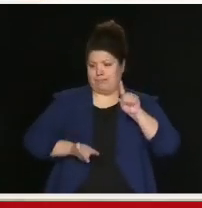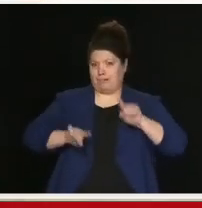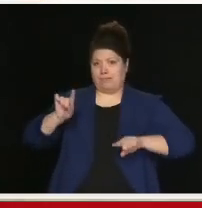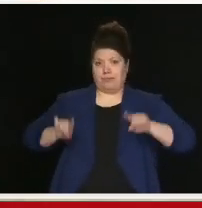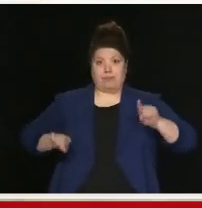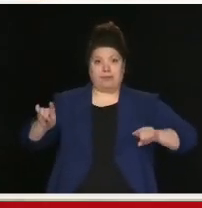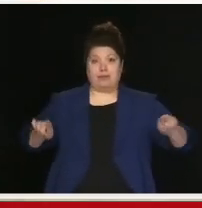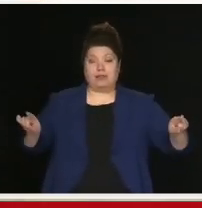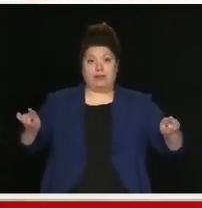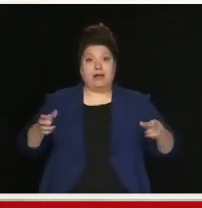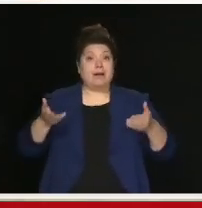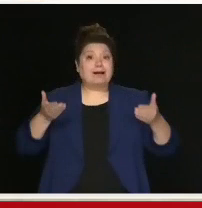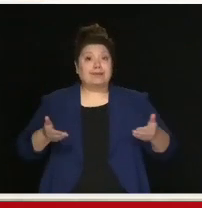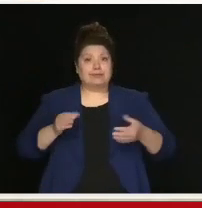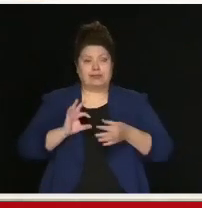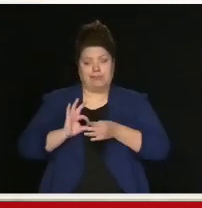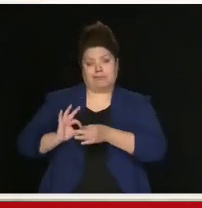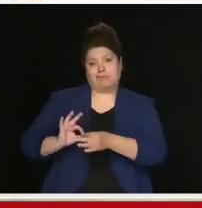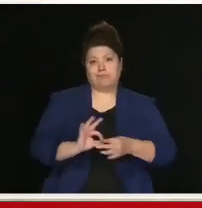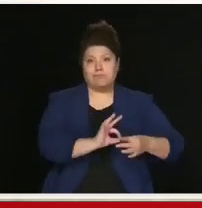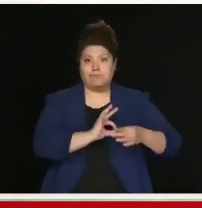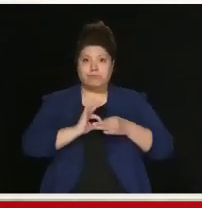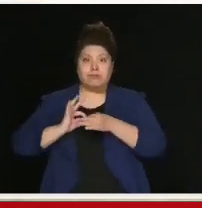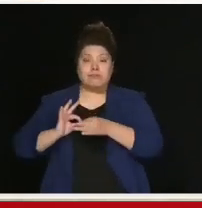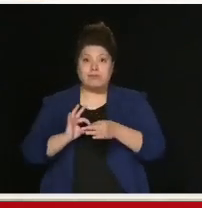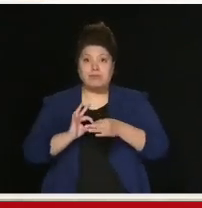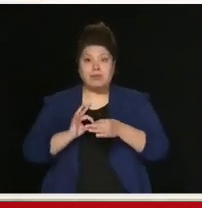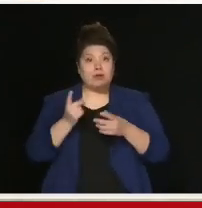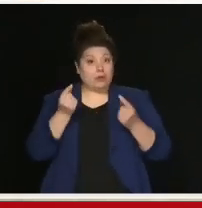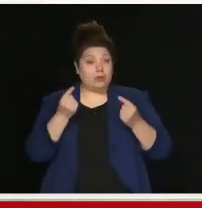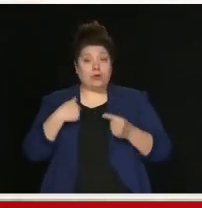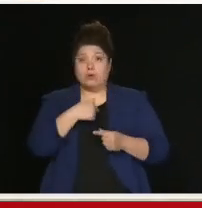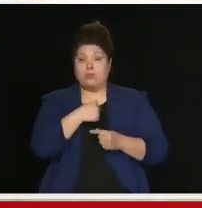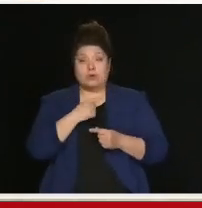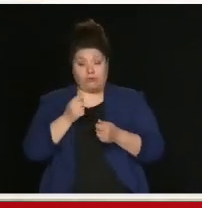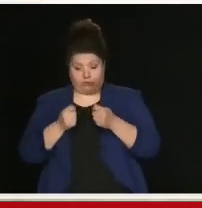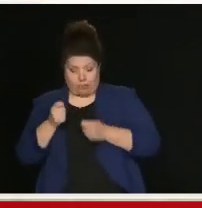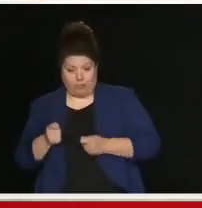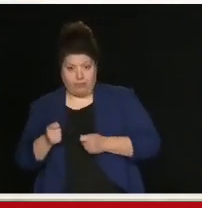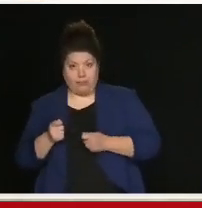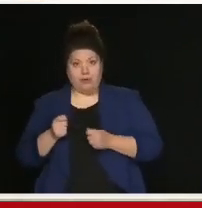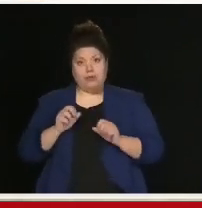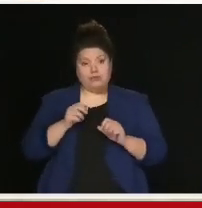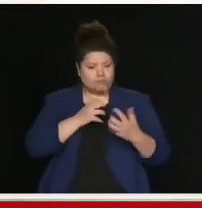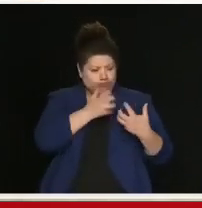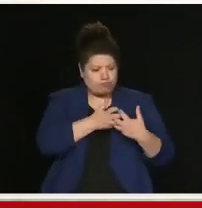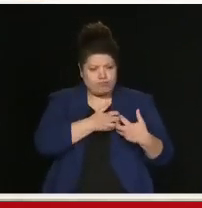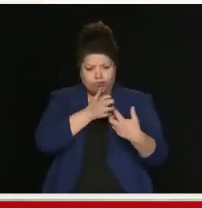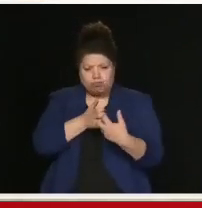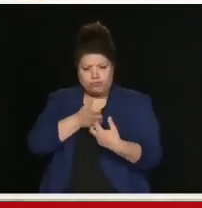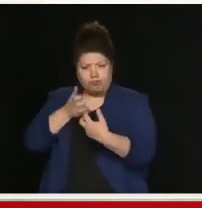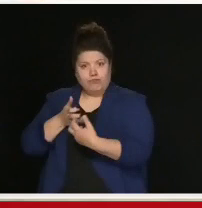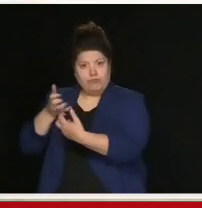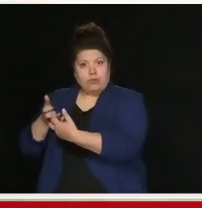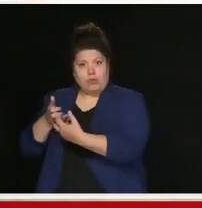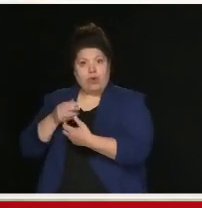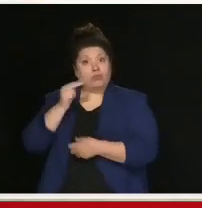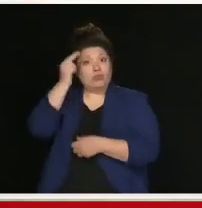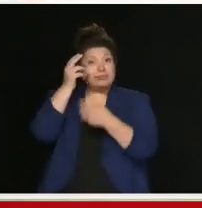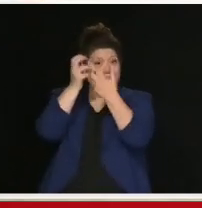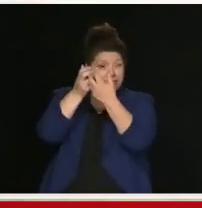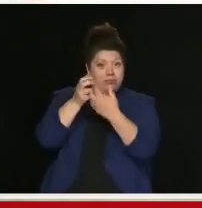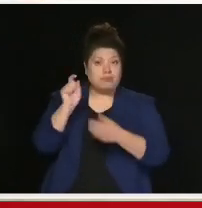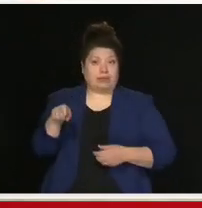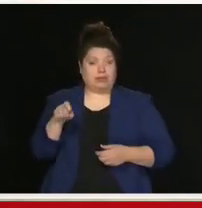We are a federation, so we need to adapt our reality, our response to the reality of each territory and